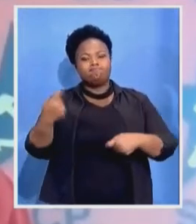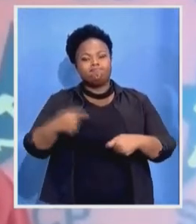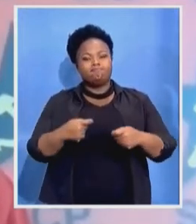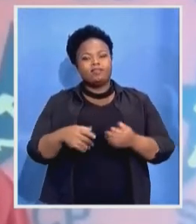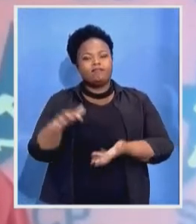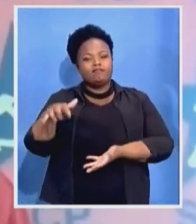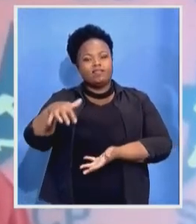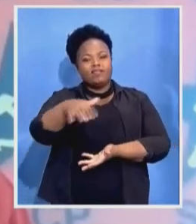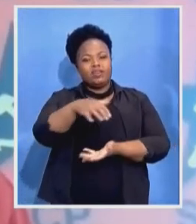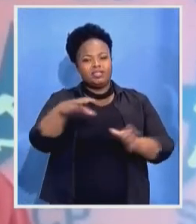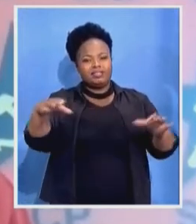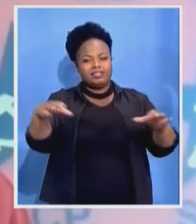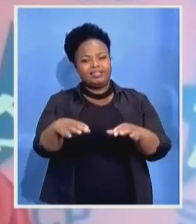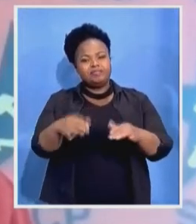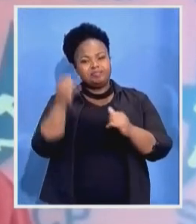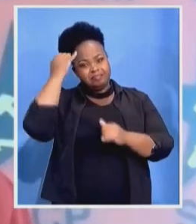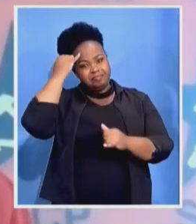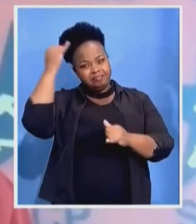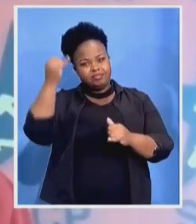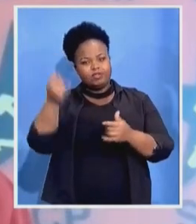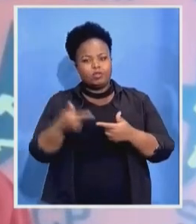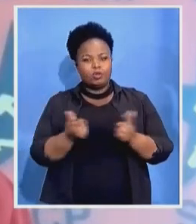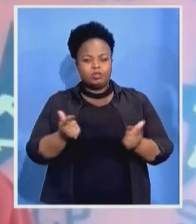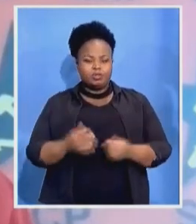launch statement.